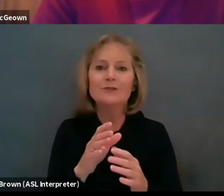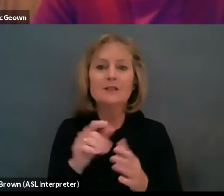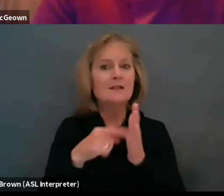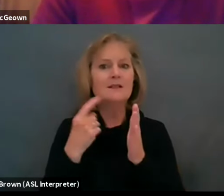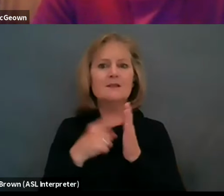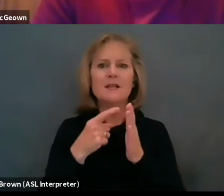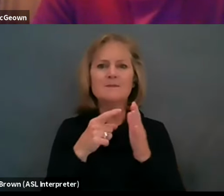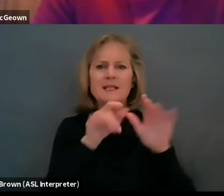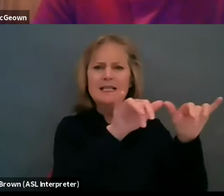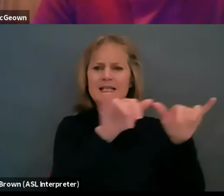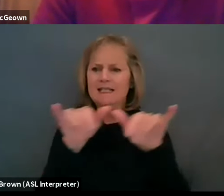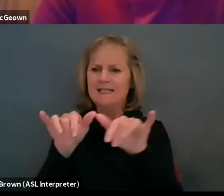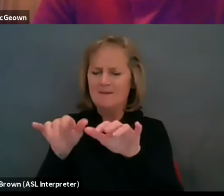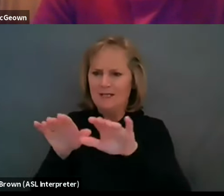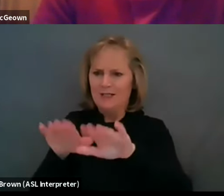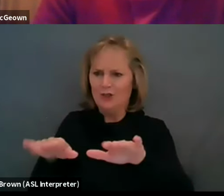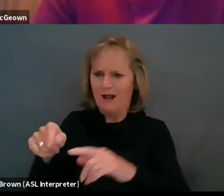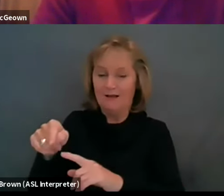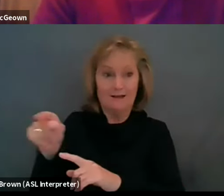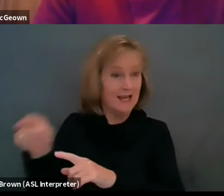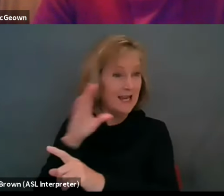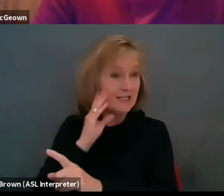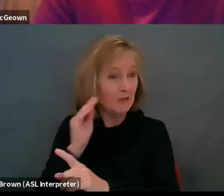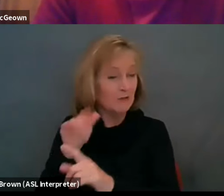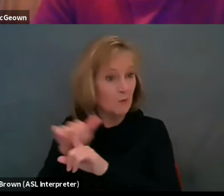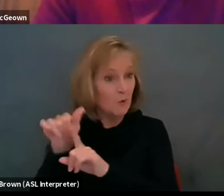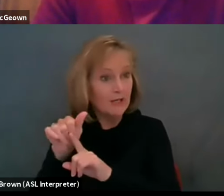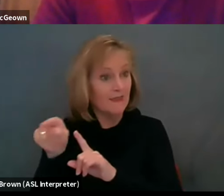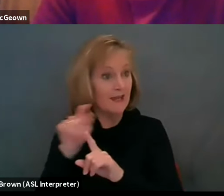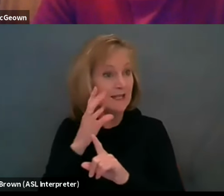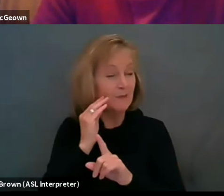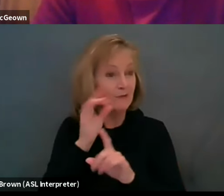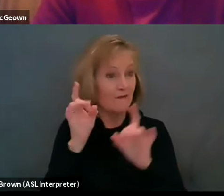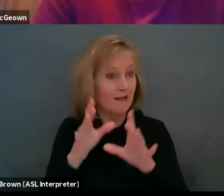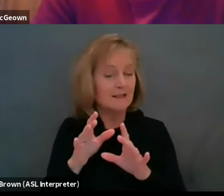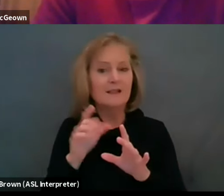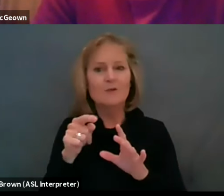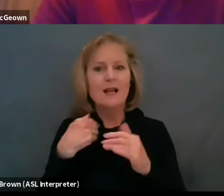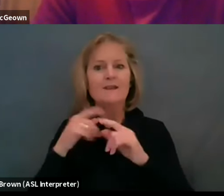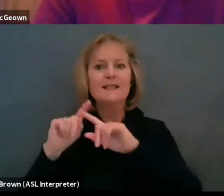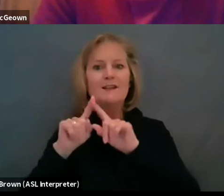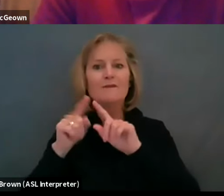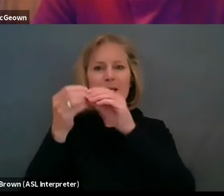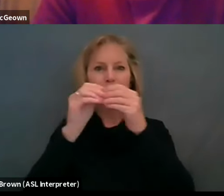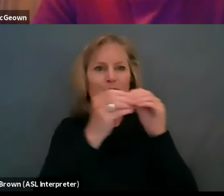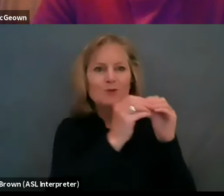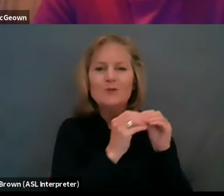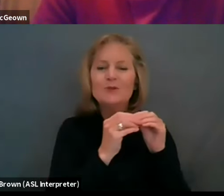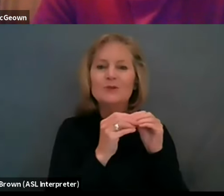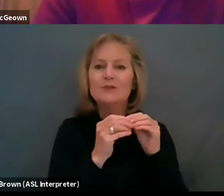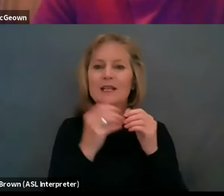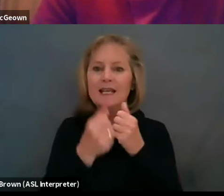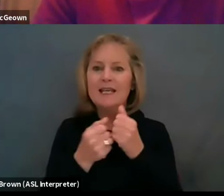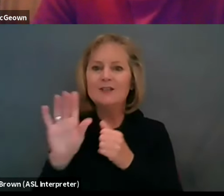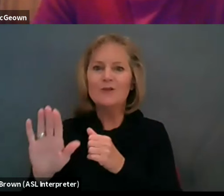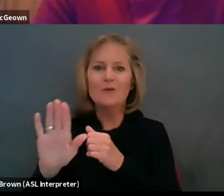sometimes around the same child. Did they experience bullying? Did they experience violence? And you would have different numbers from each of